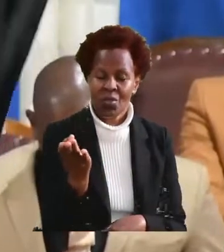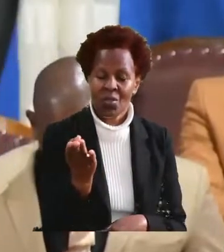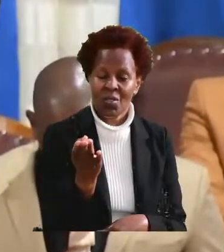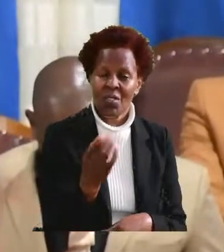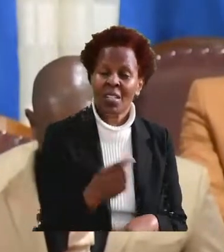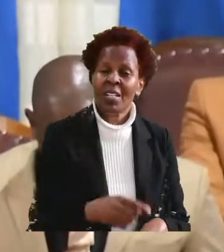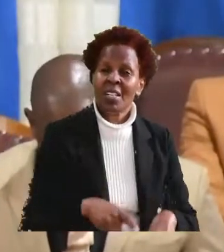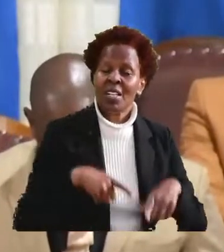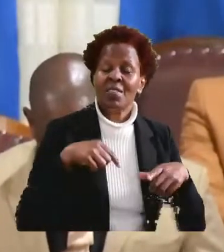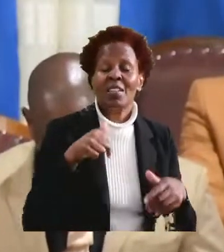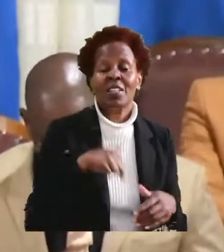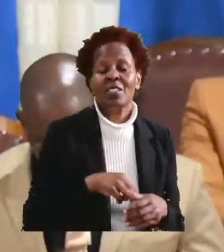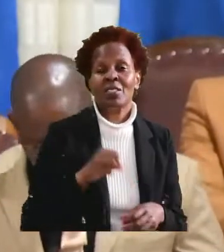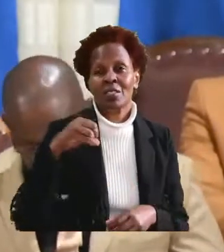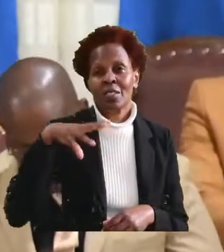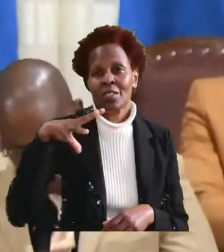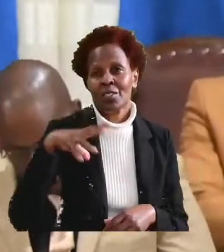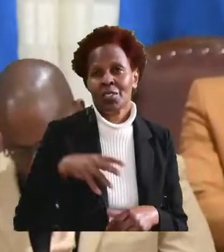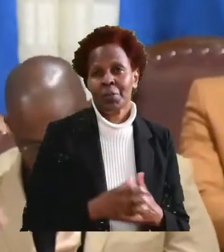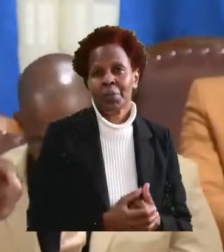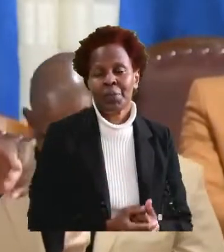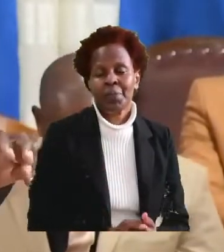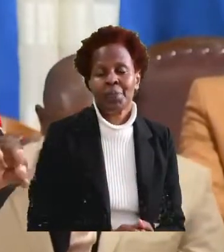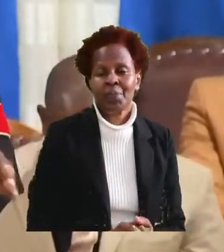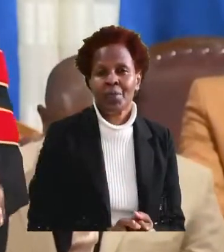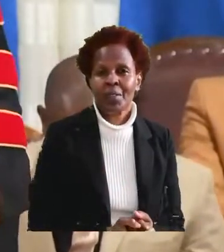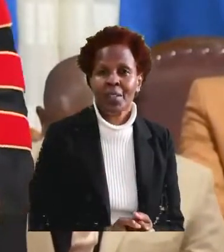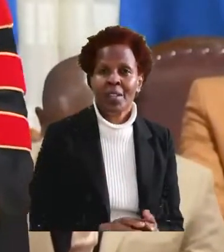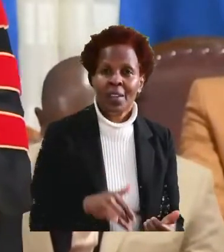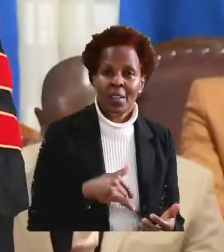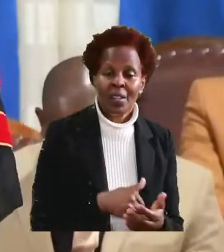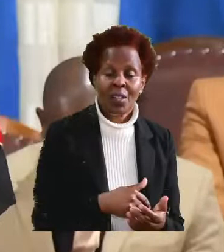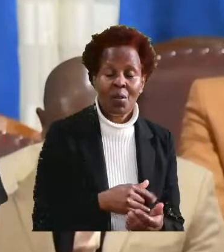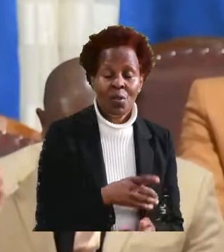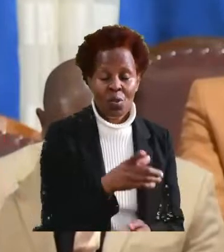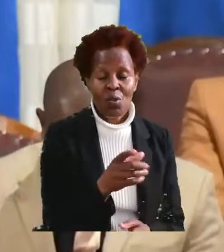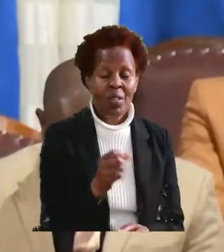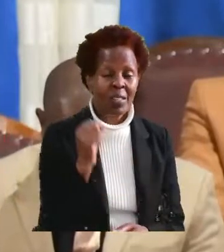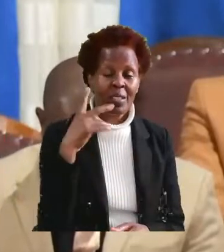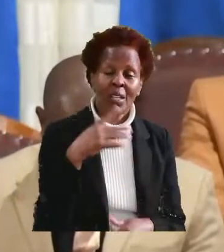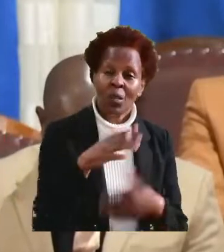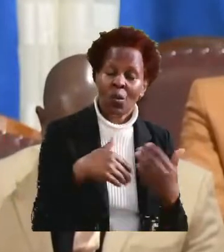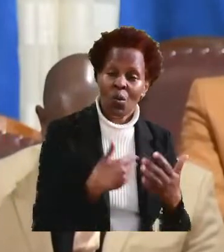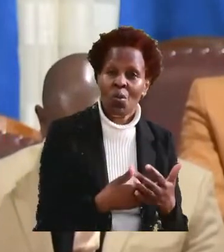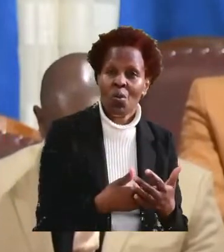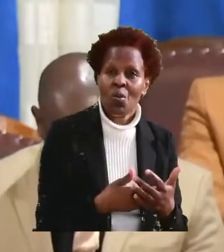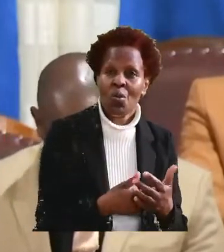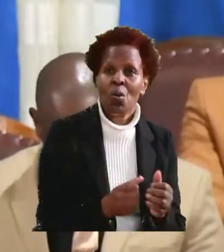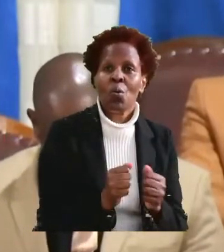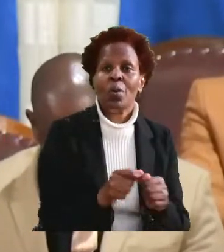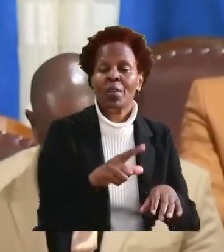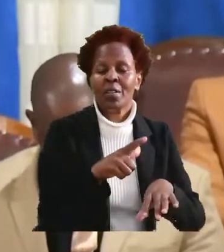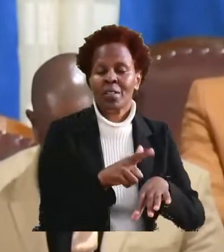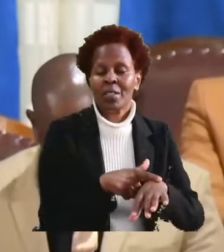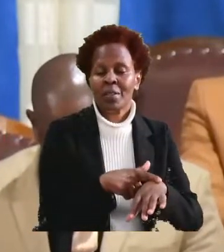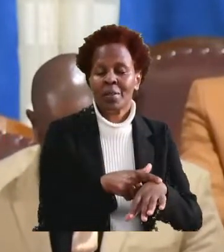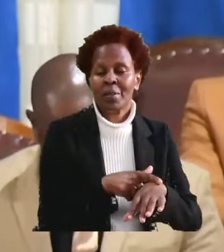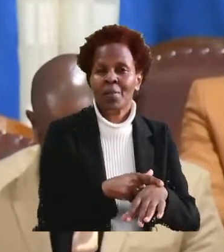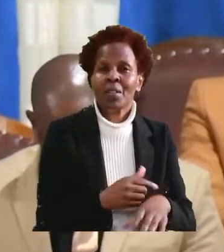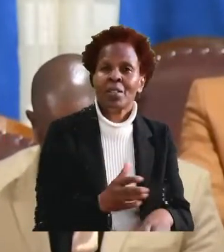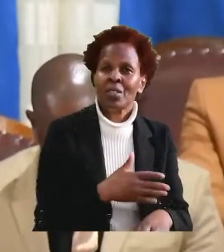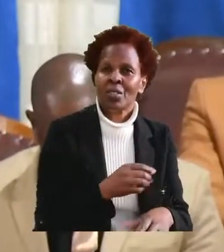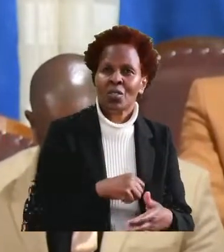the sunshine. We'll understand it all by and by. And this hymn writer